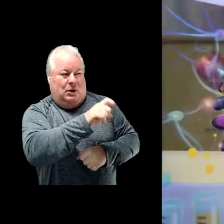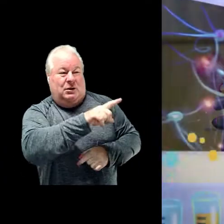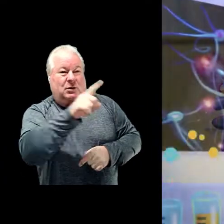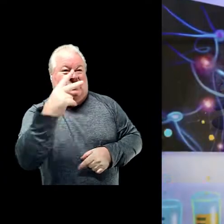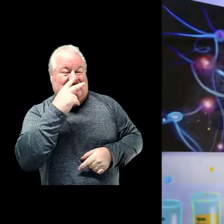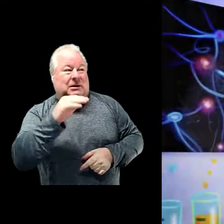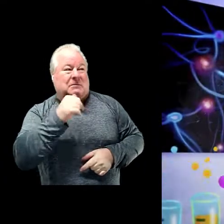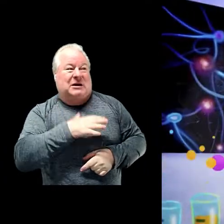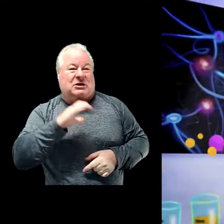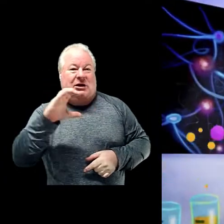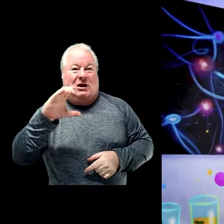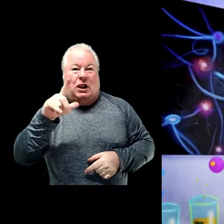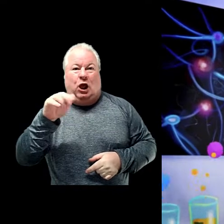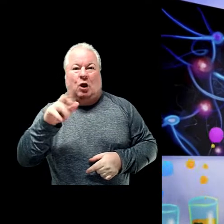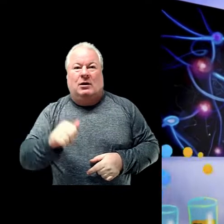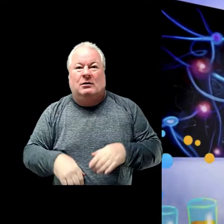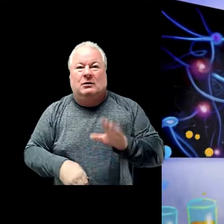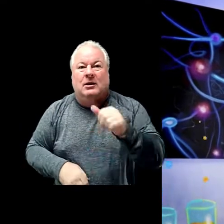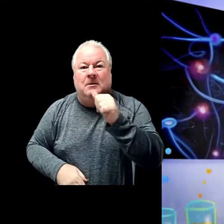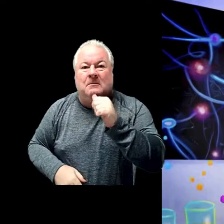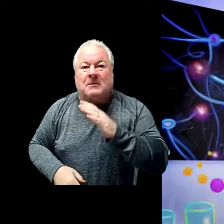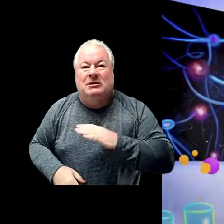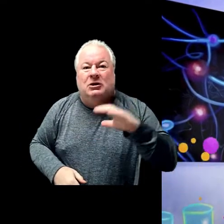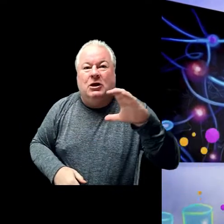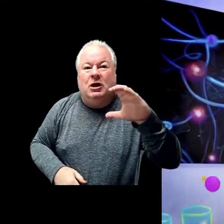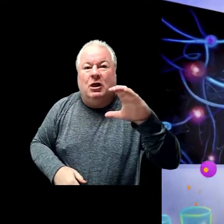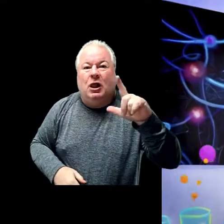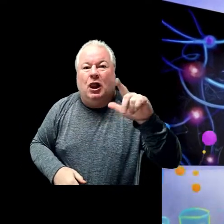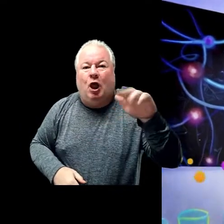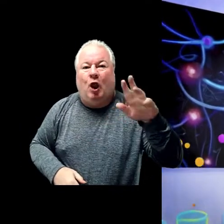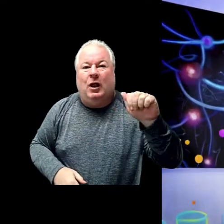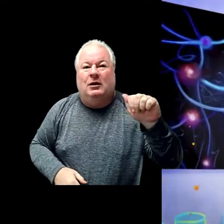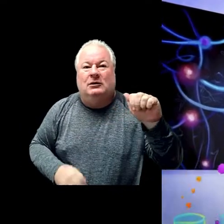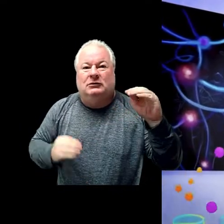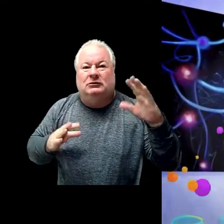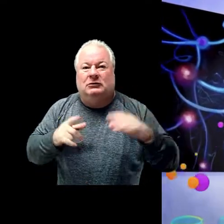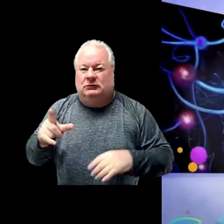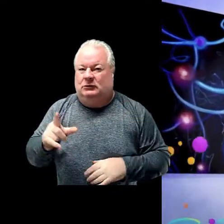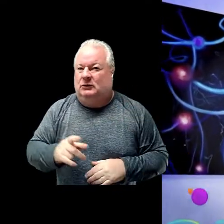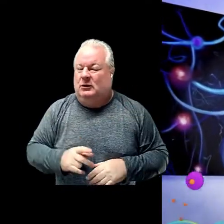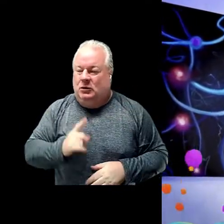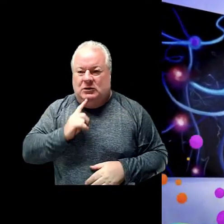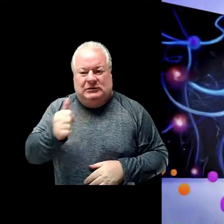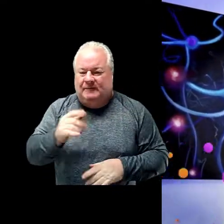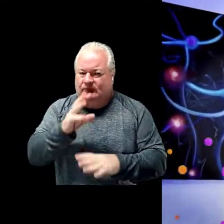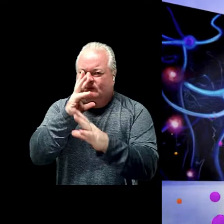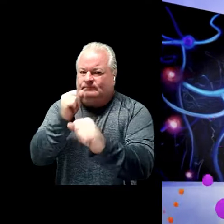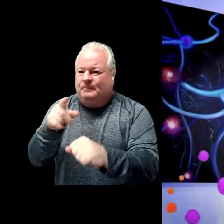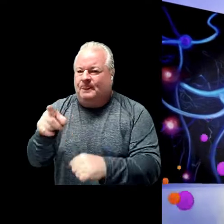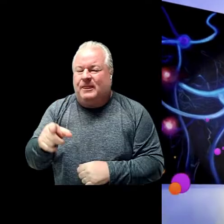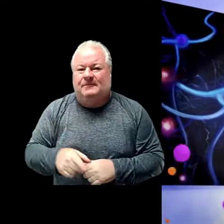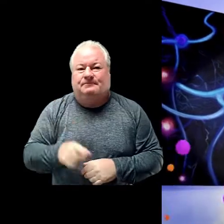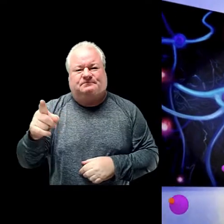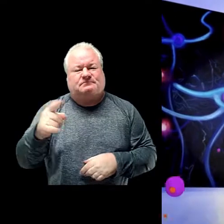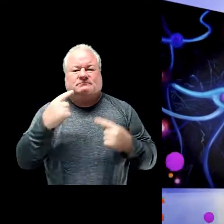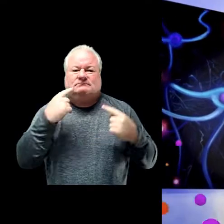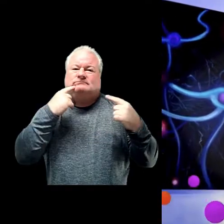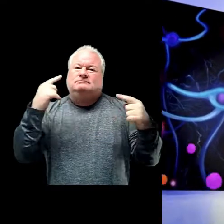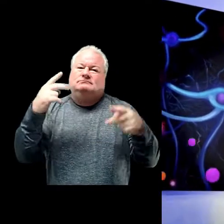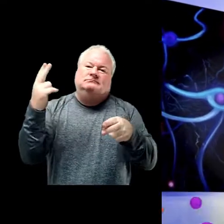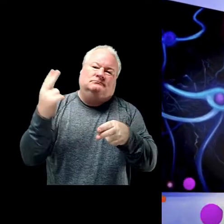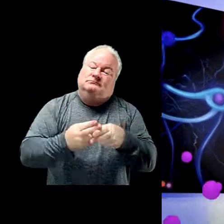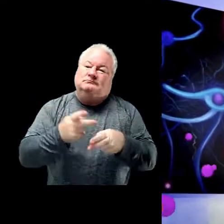Miss Clara. Now, Miss Clara was a most curious character. Not long ago, she was a